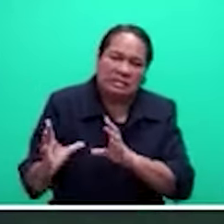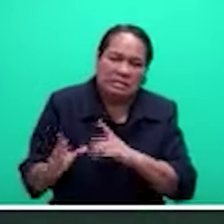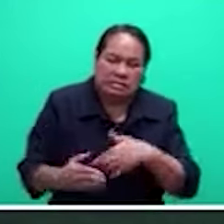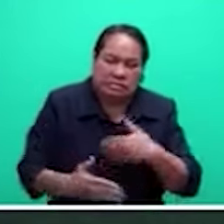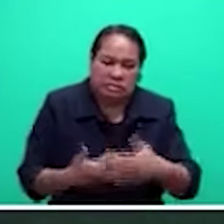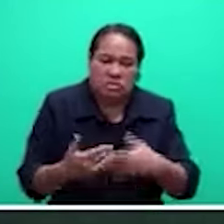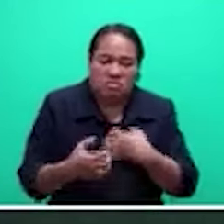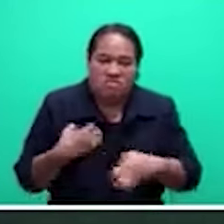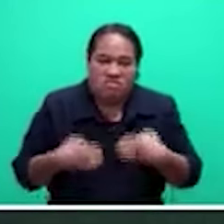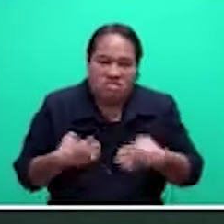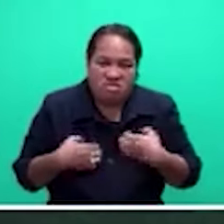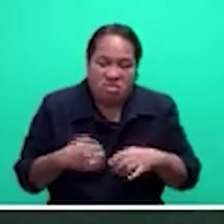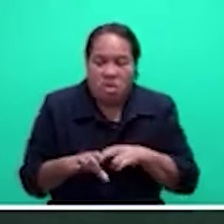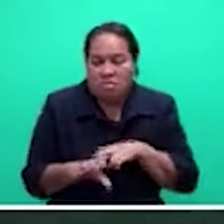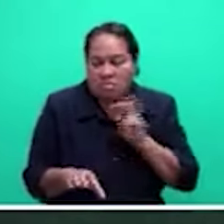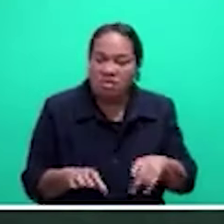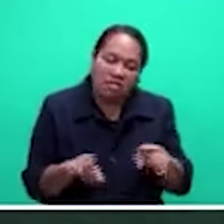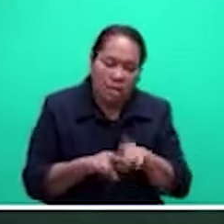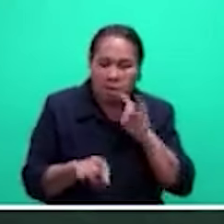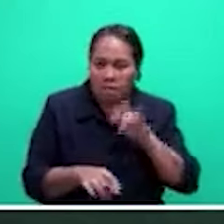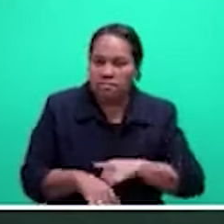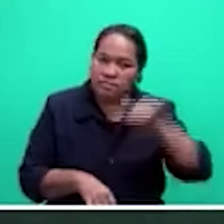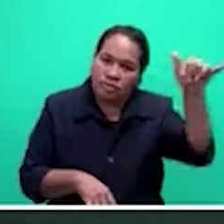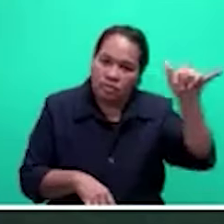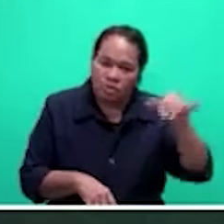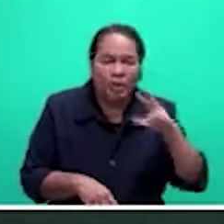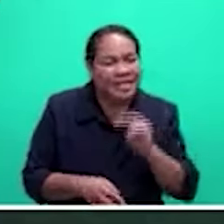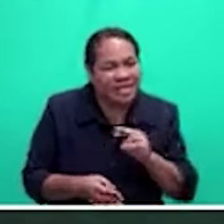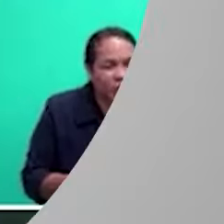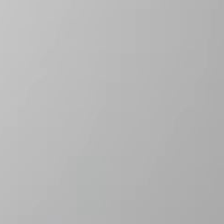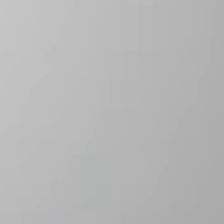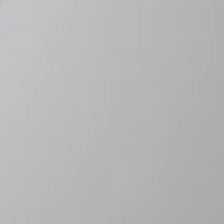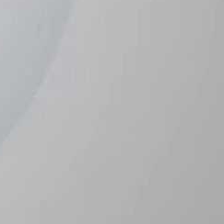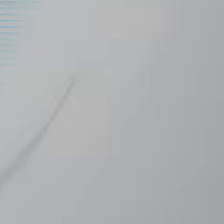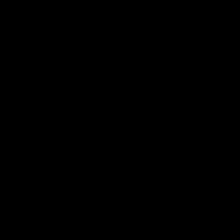frustration, they will resign and go. So we need to correct that, sir.